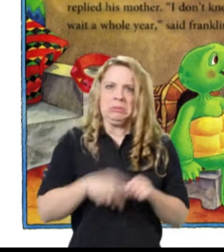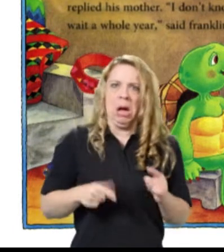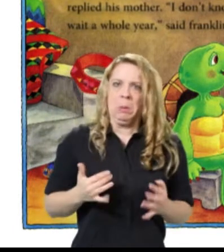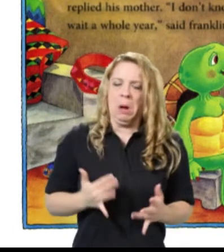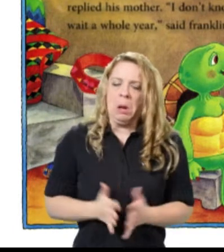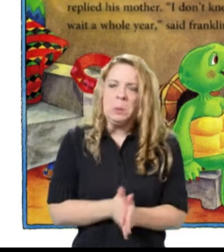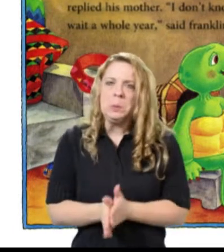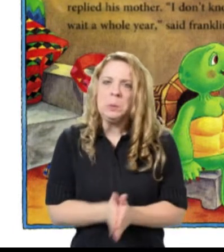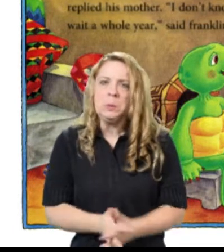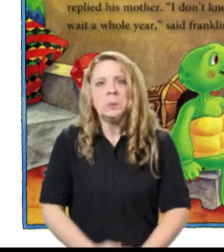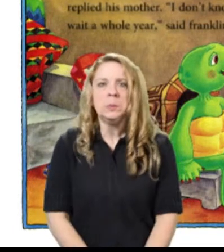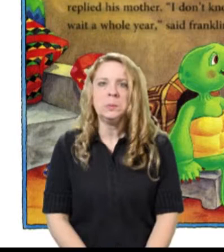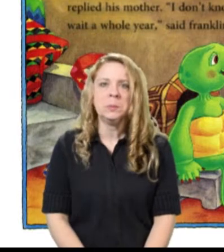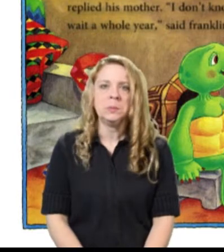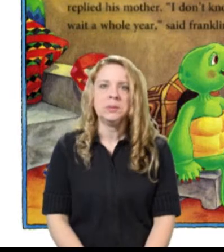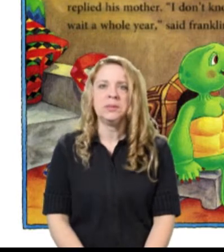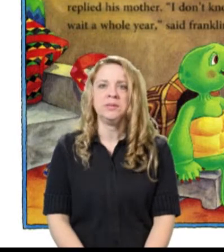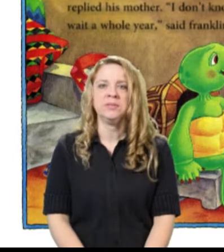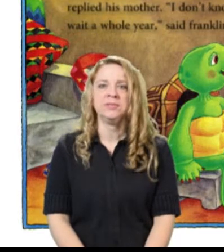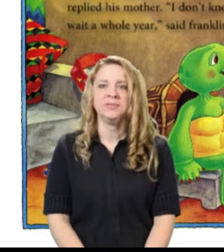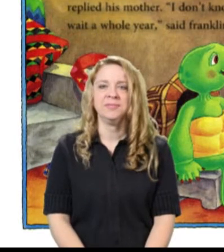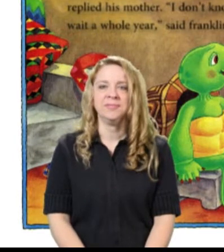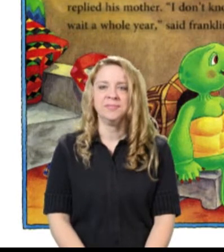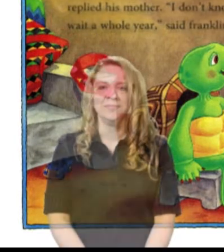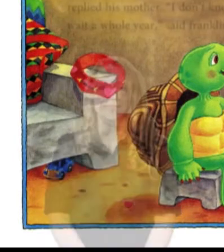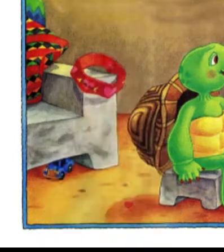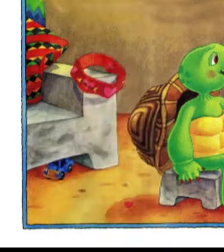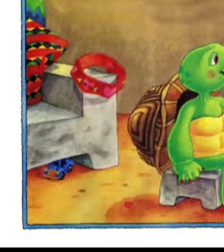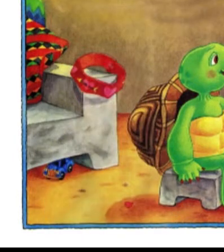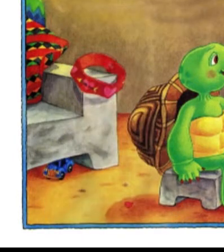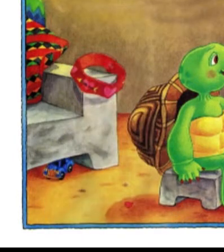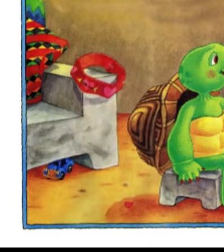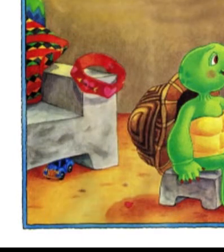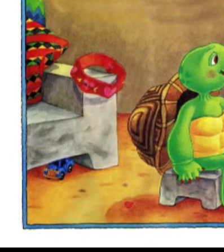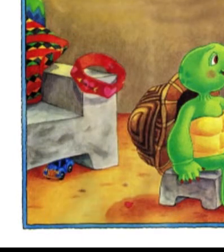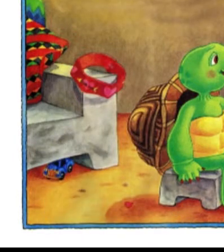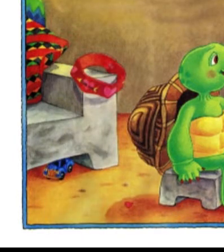I can wait a whole year, said